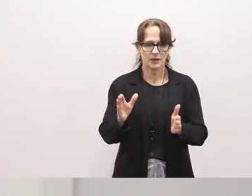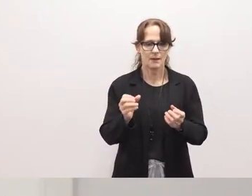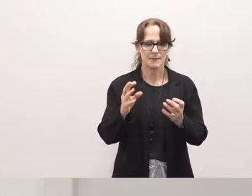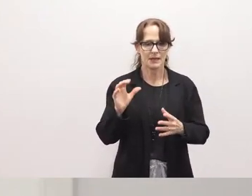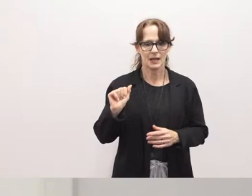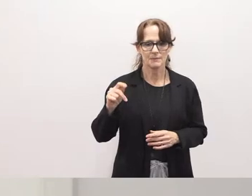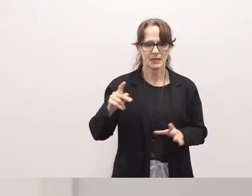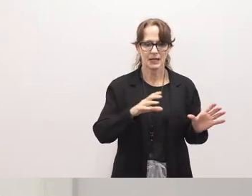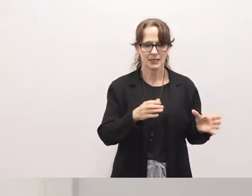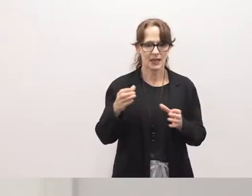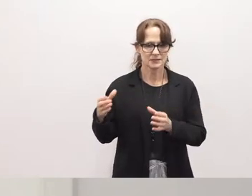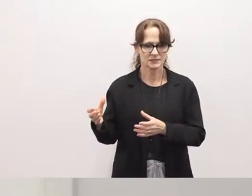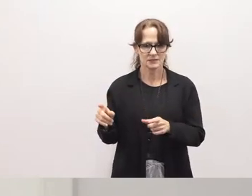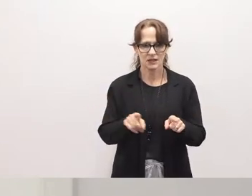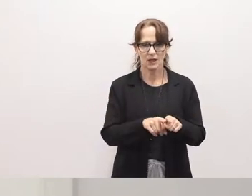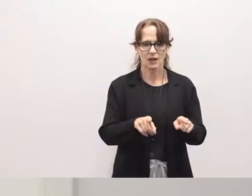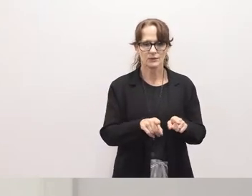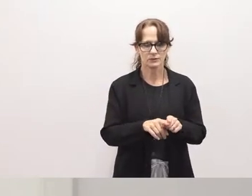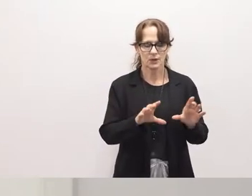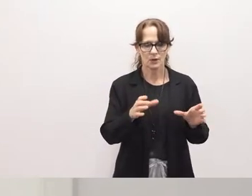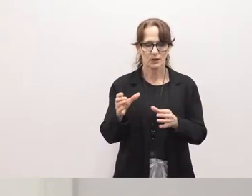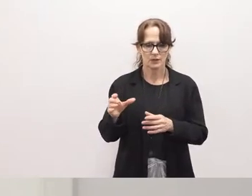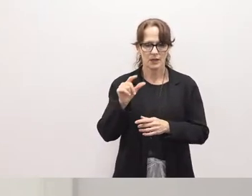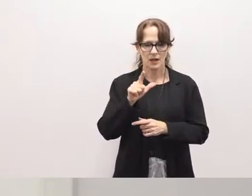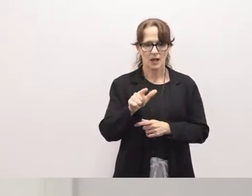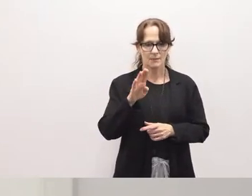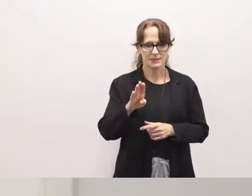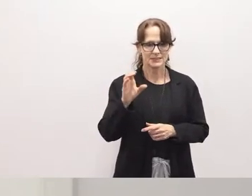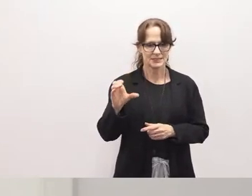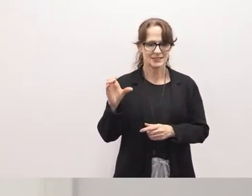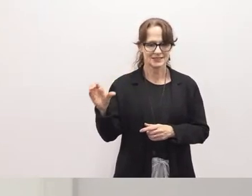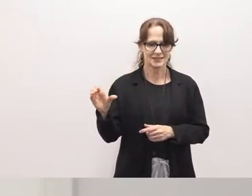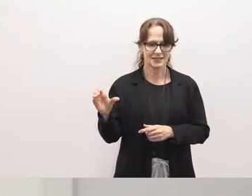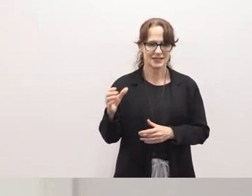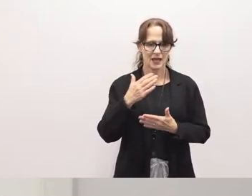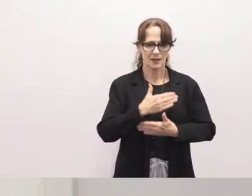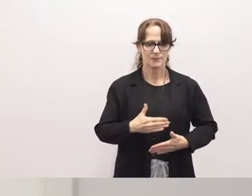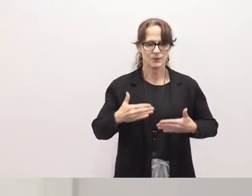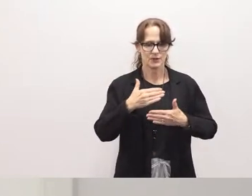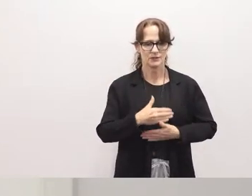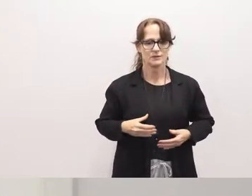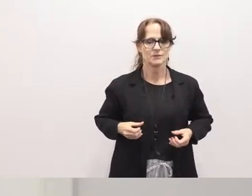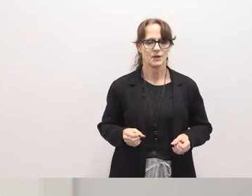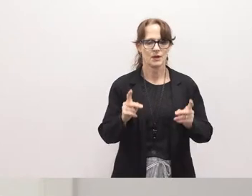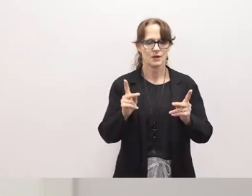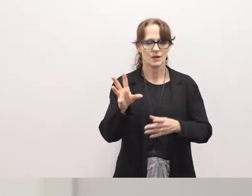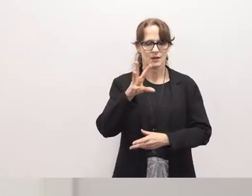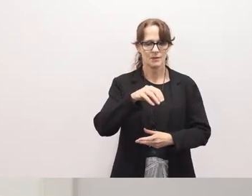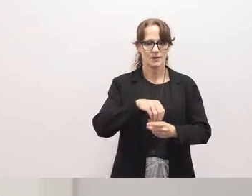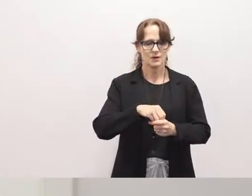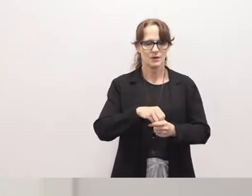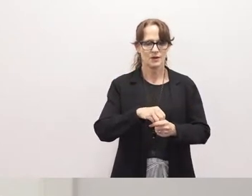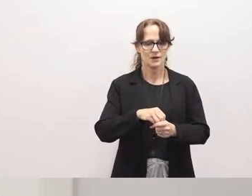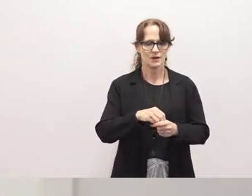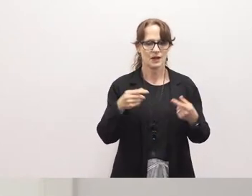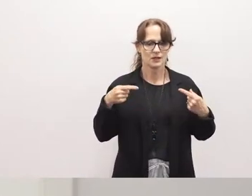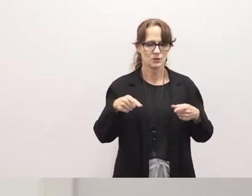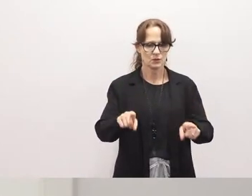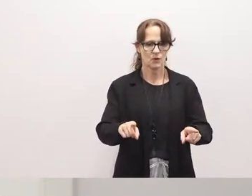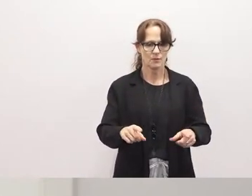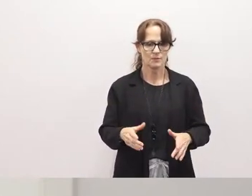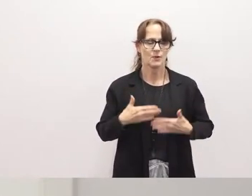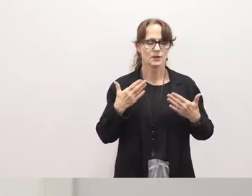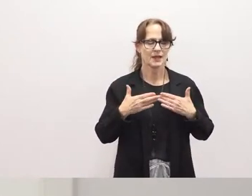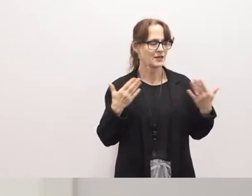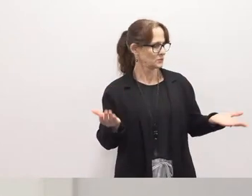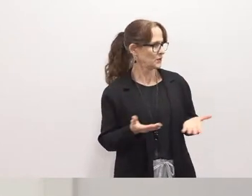AP classes as well as taken courses at LBCC and appreciates the opportunity to participate in dual enrollment." We're so glad you're